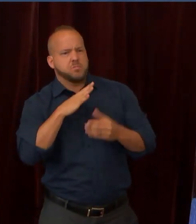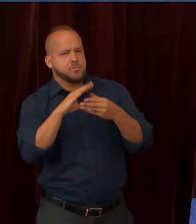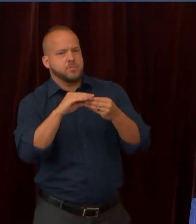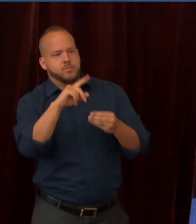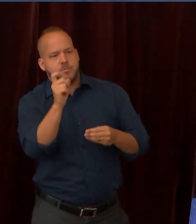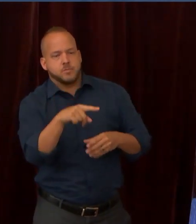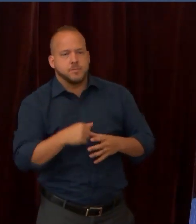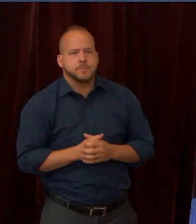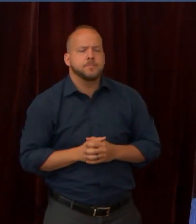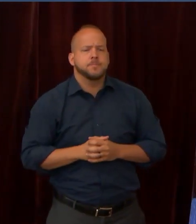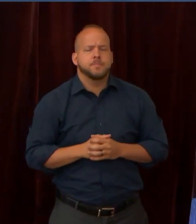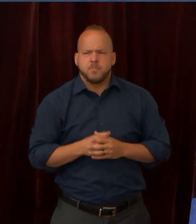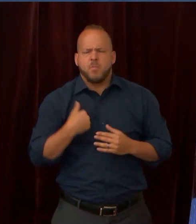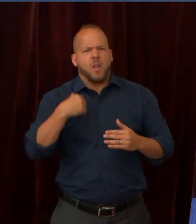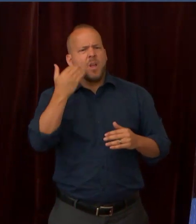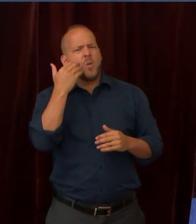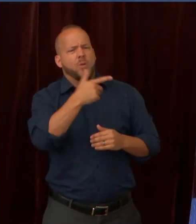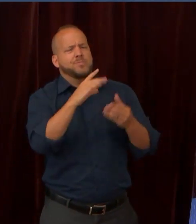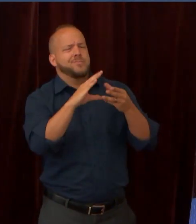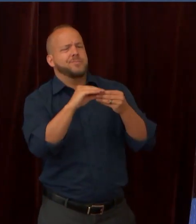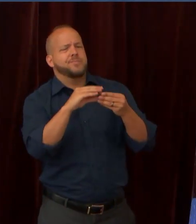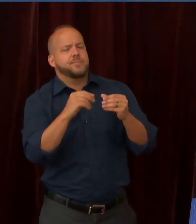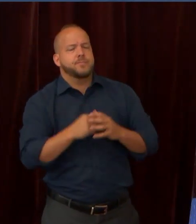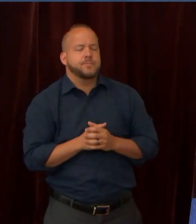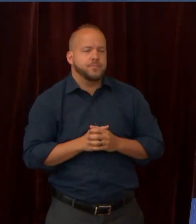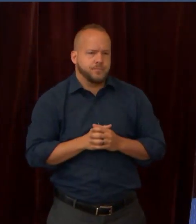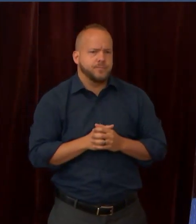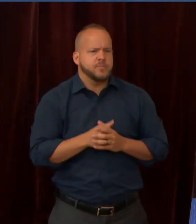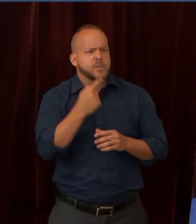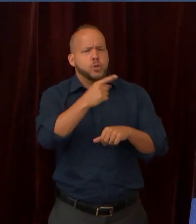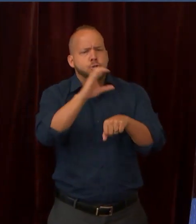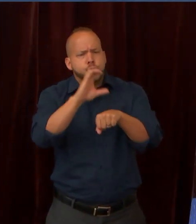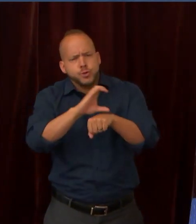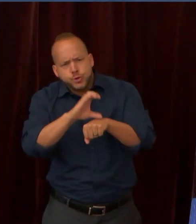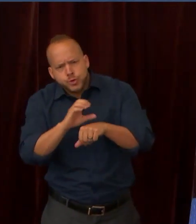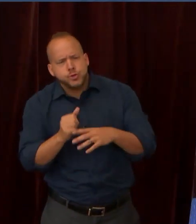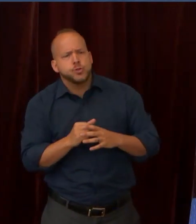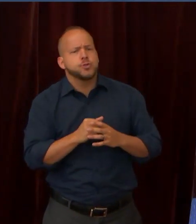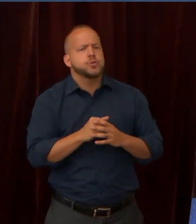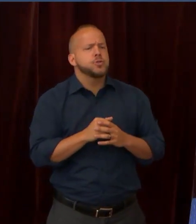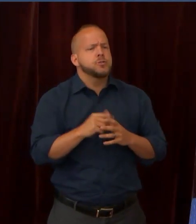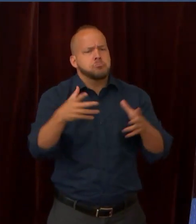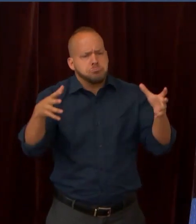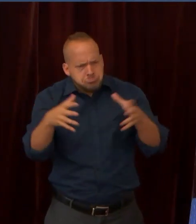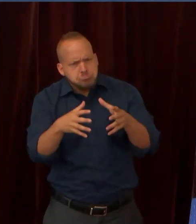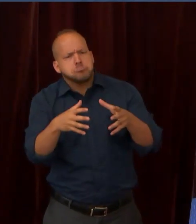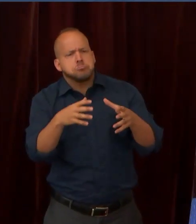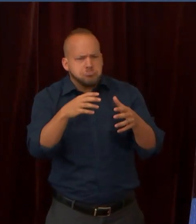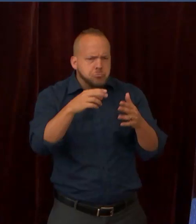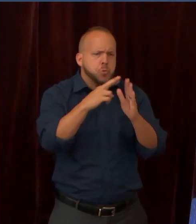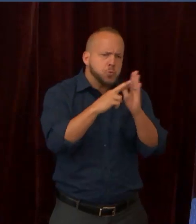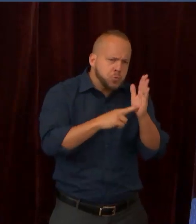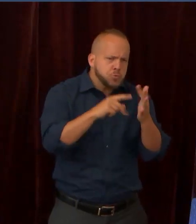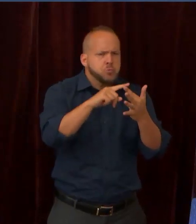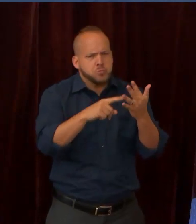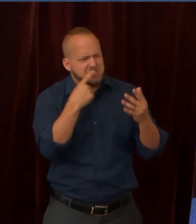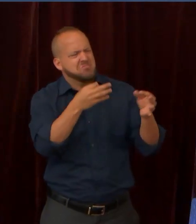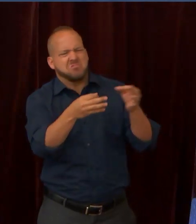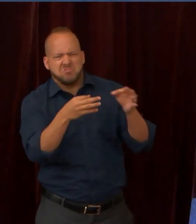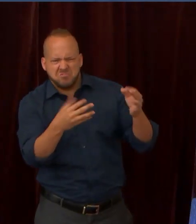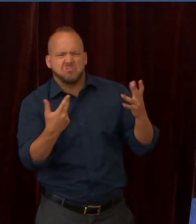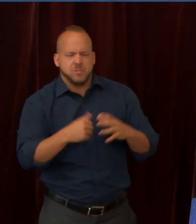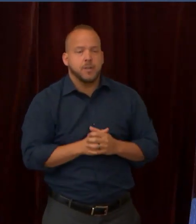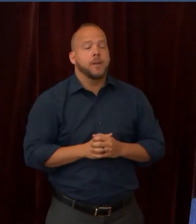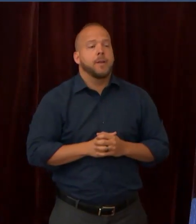that they have to provide PPE for their staff. So for those that maybe can't get the adequate amount, is